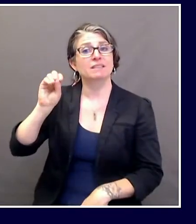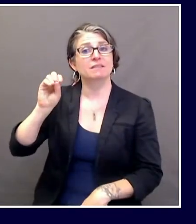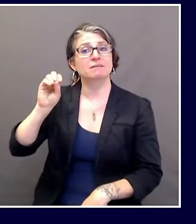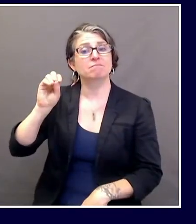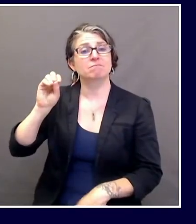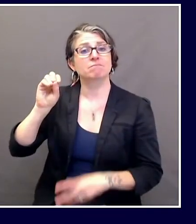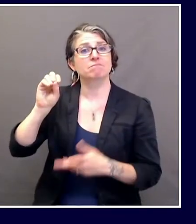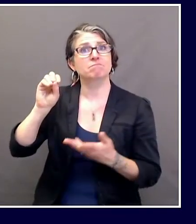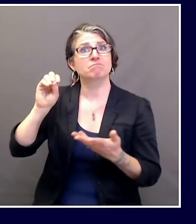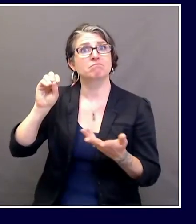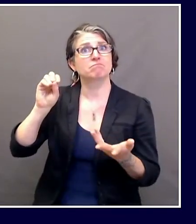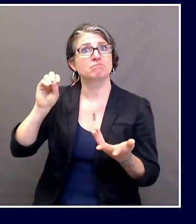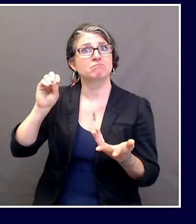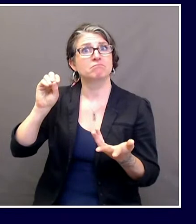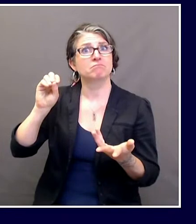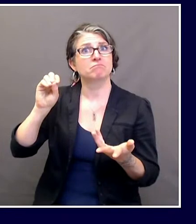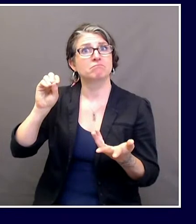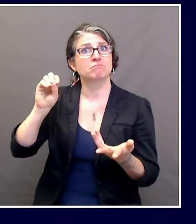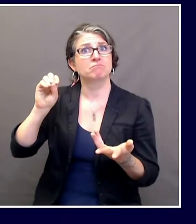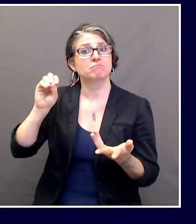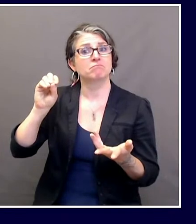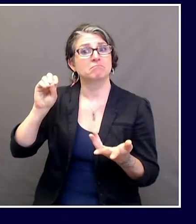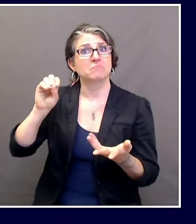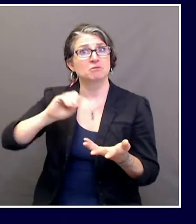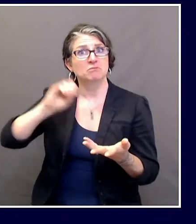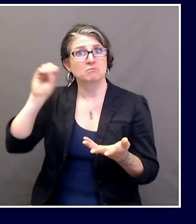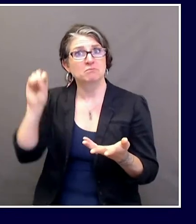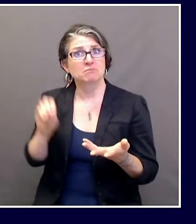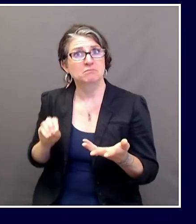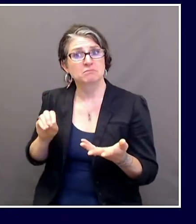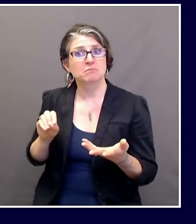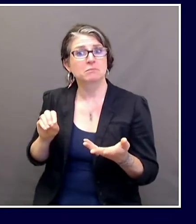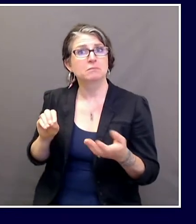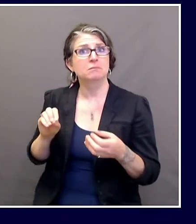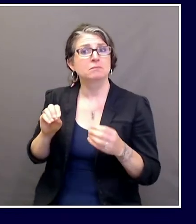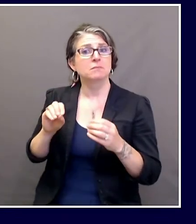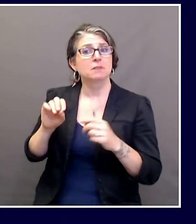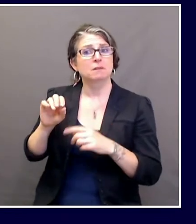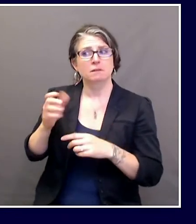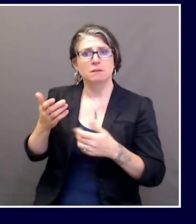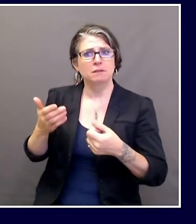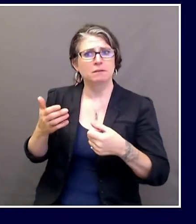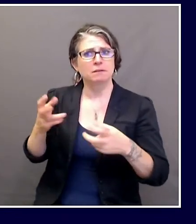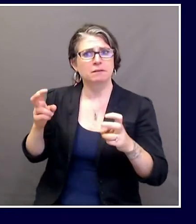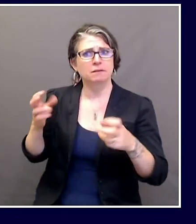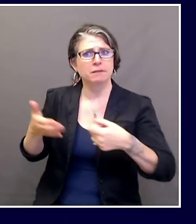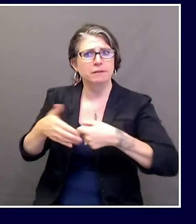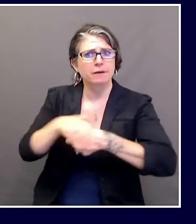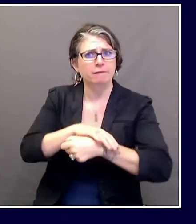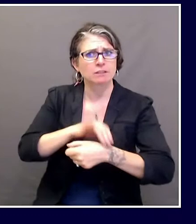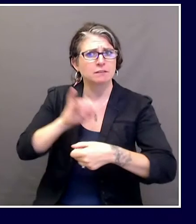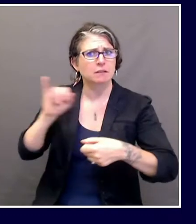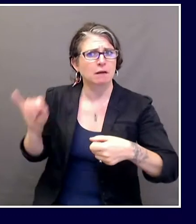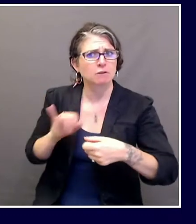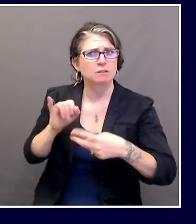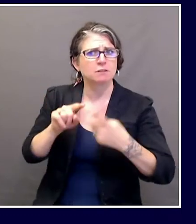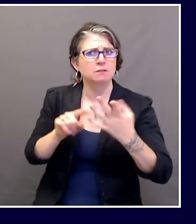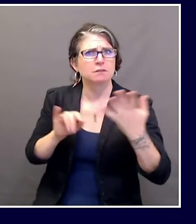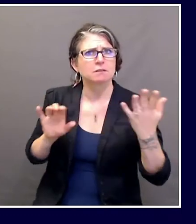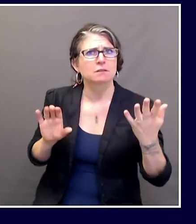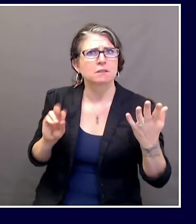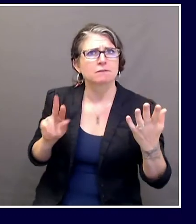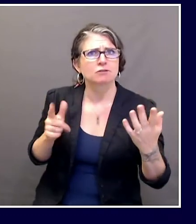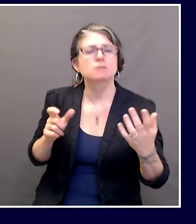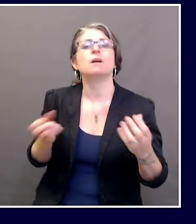folks. Is that gap narrowing though, and how is progress going in getting vaccine to folks who are